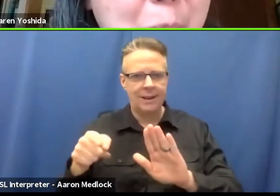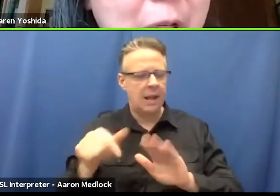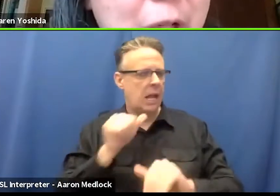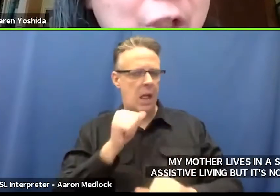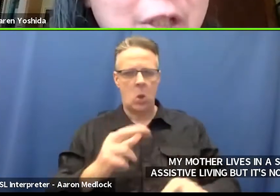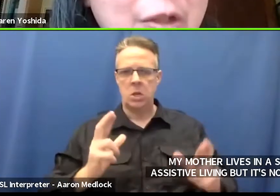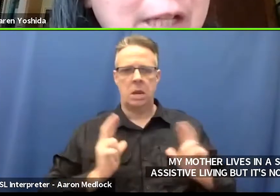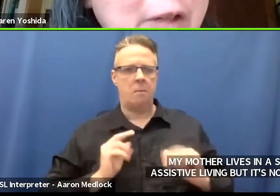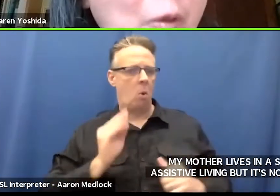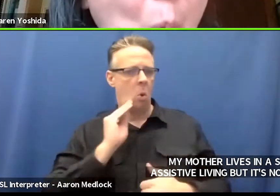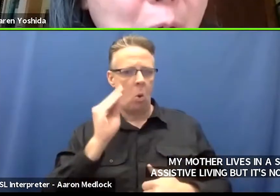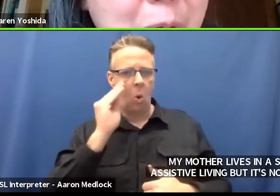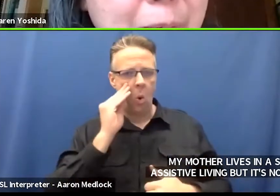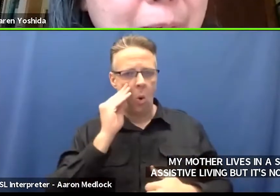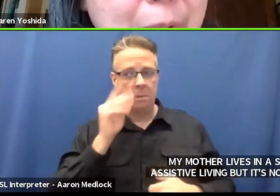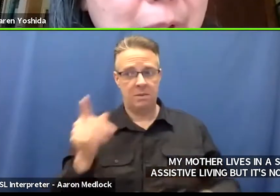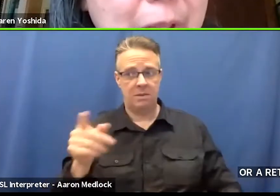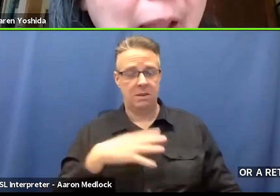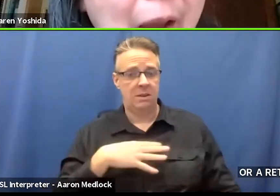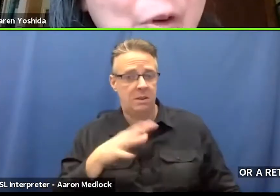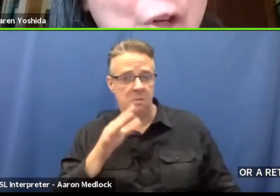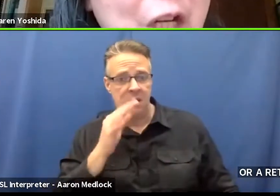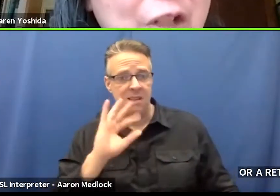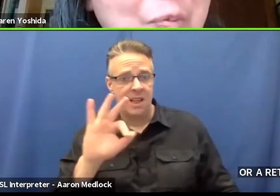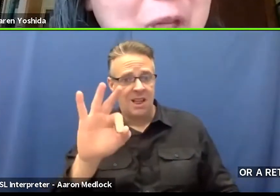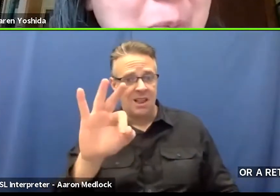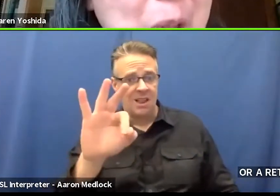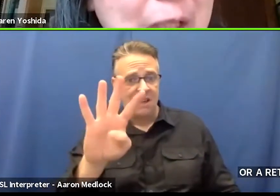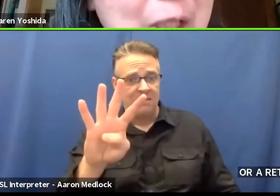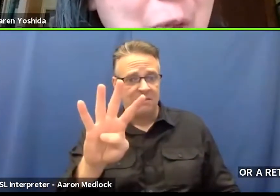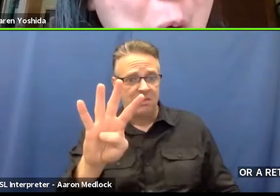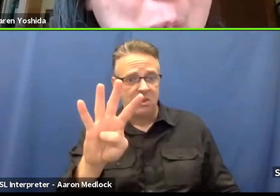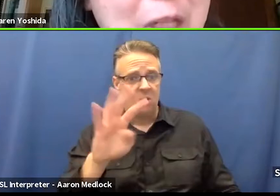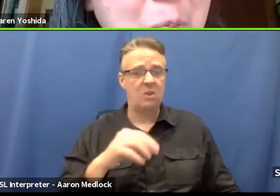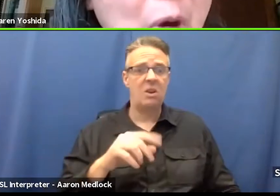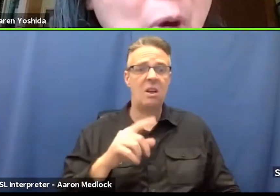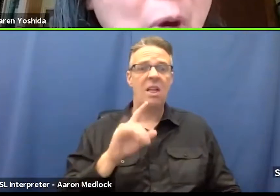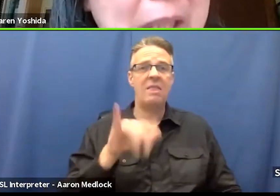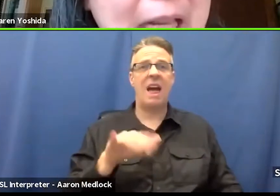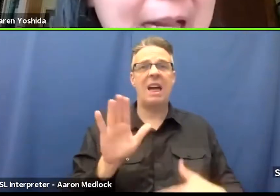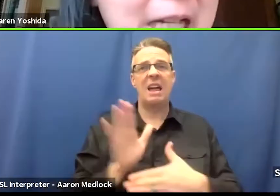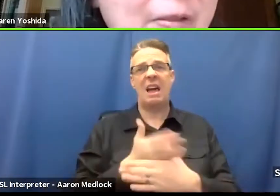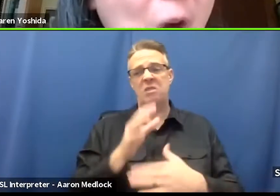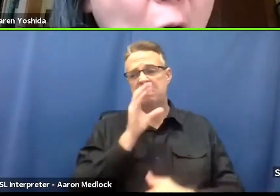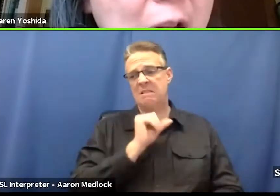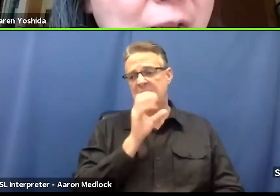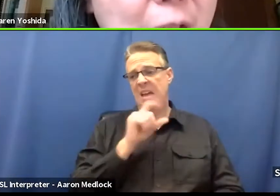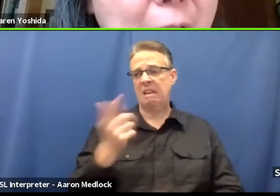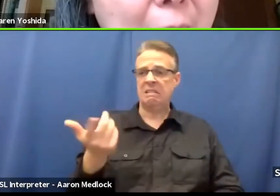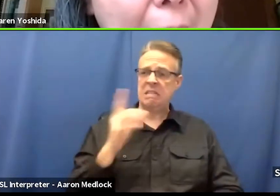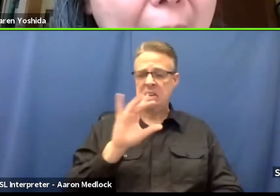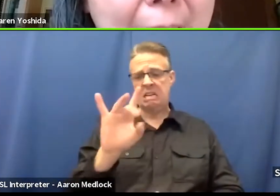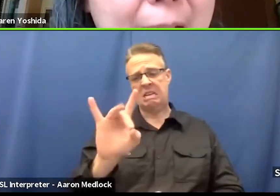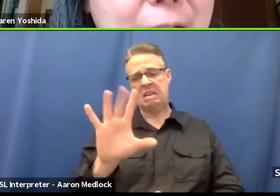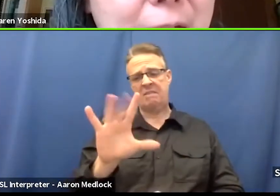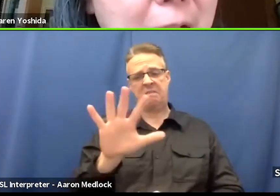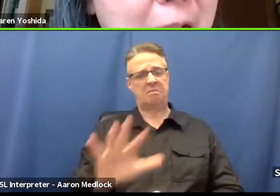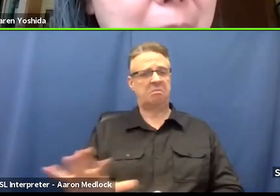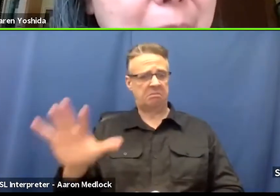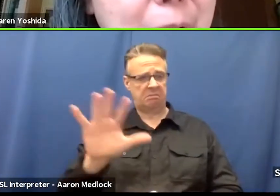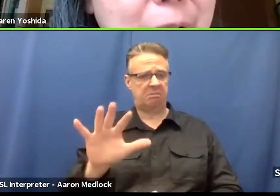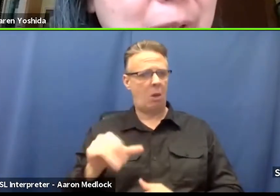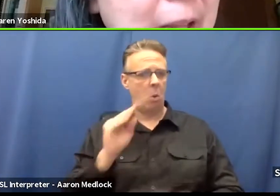retirement home. She's 94. The average age of people in this home is probably 85.